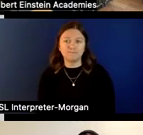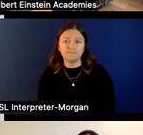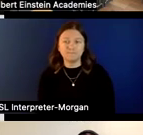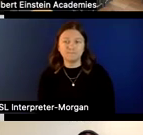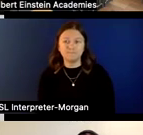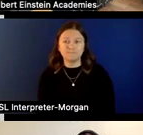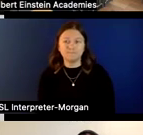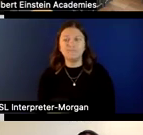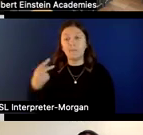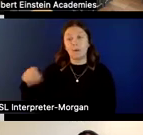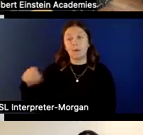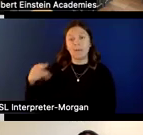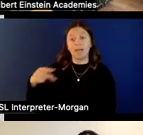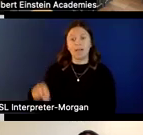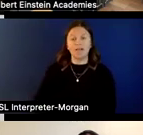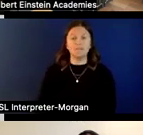Purple. He likes.